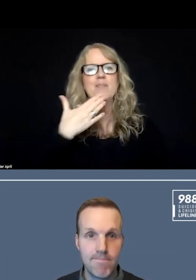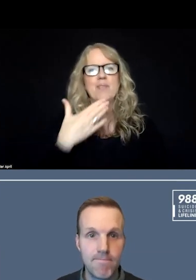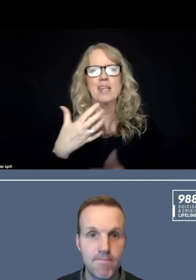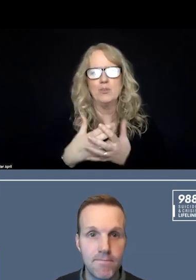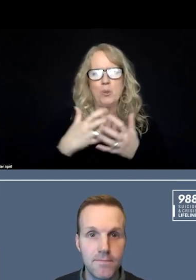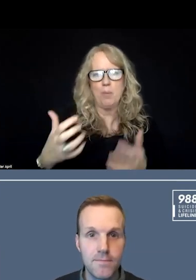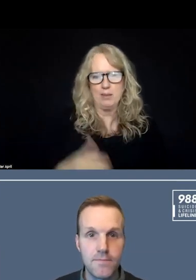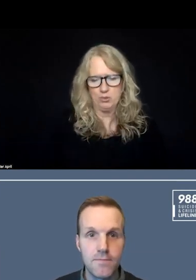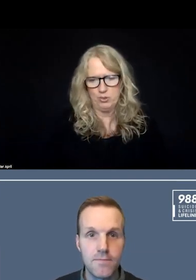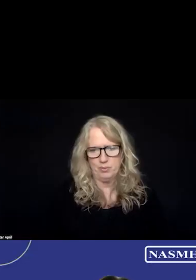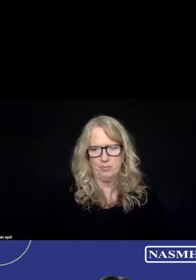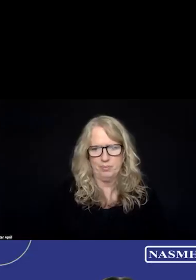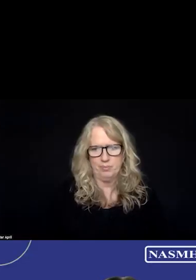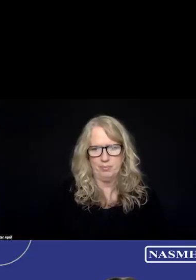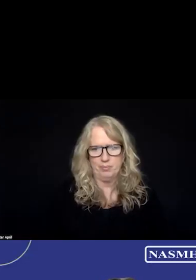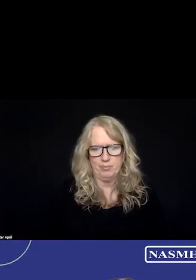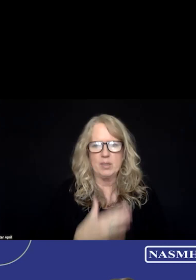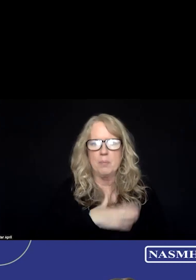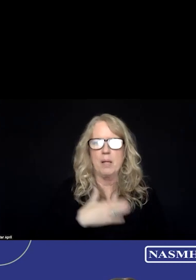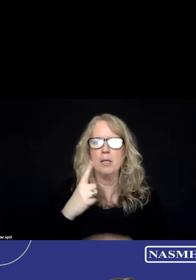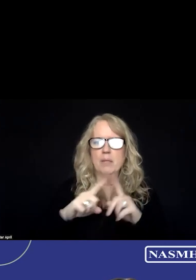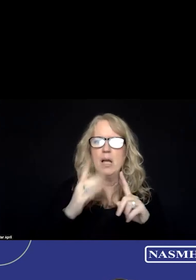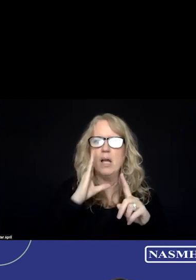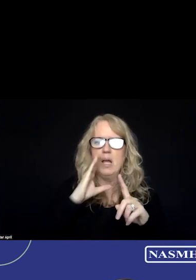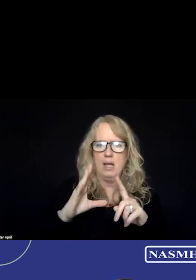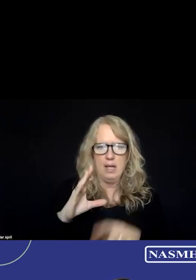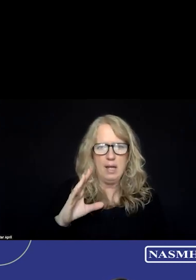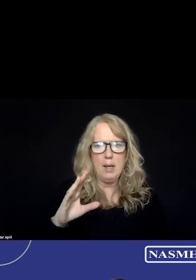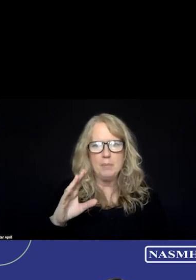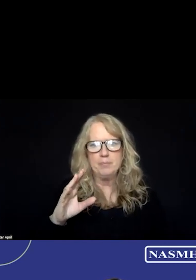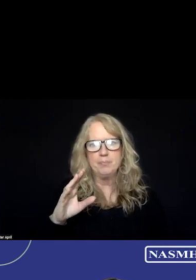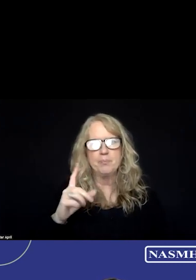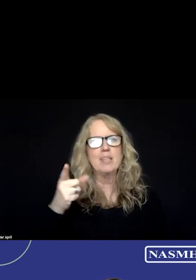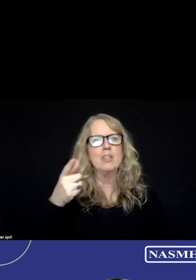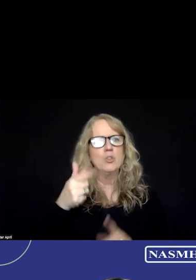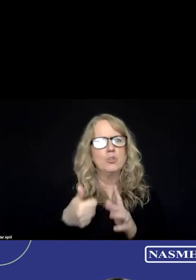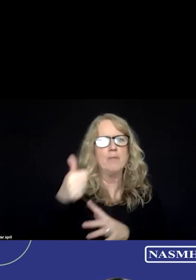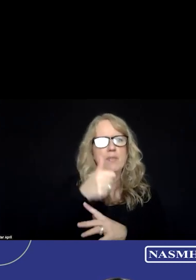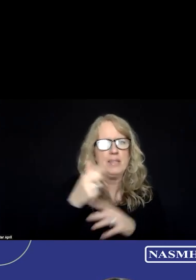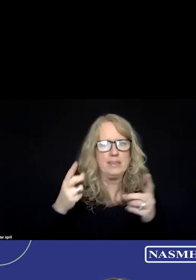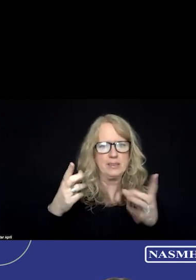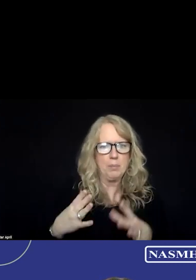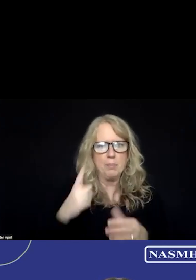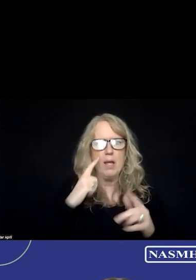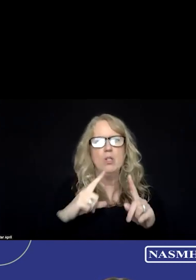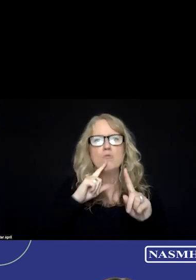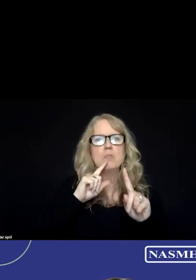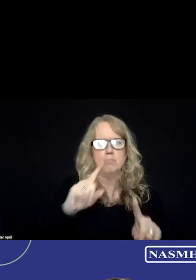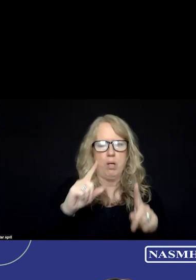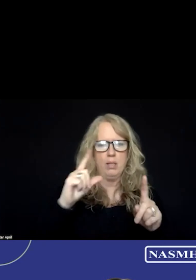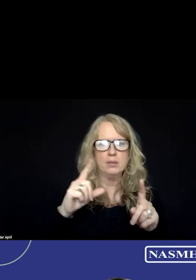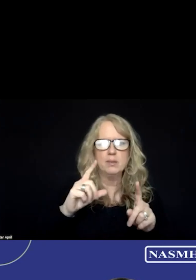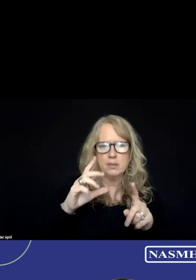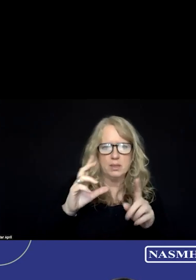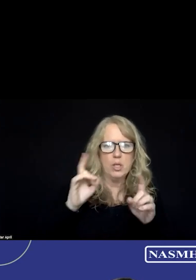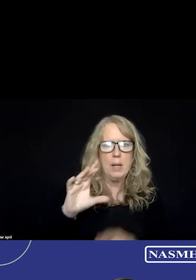Chris. So I had the pleasure of interviewing Meryl Cassidy. She's the executive director at Response Crisis Center, which is